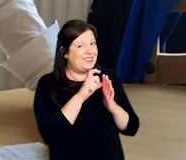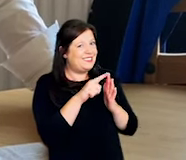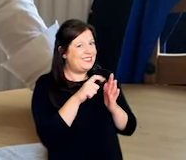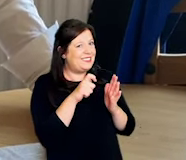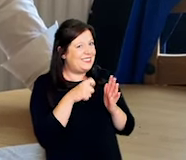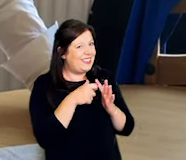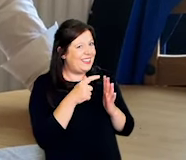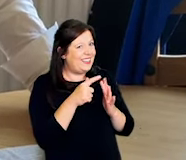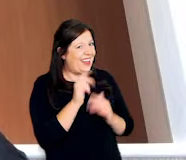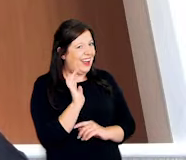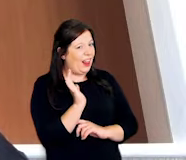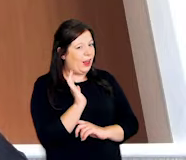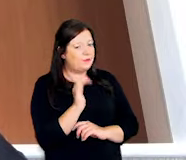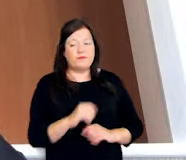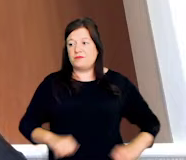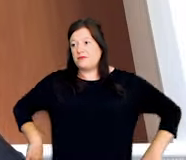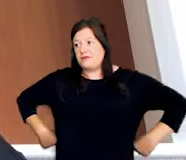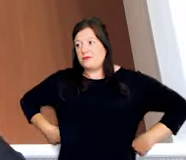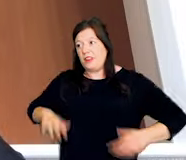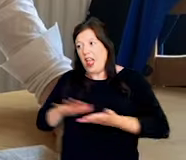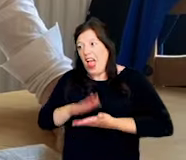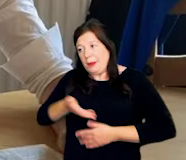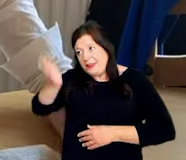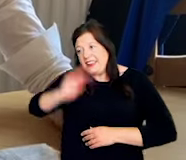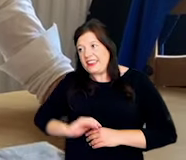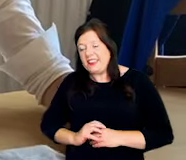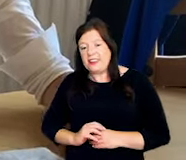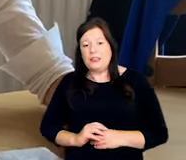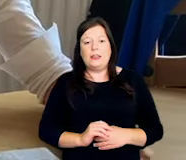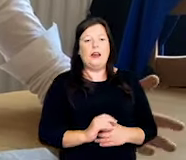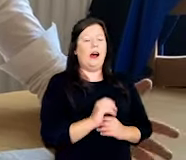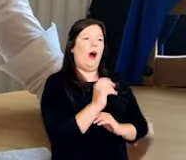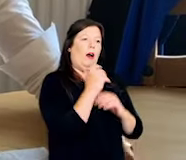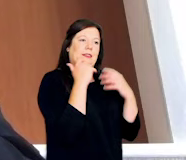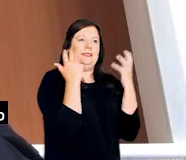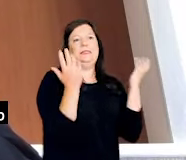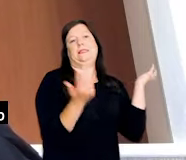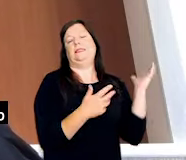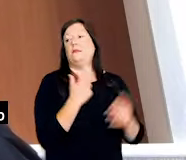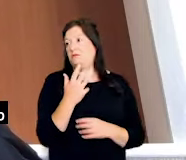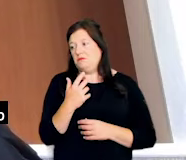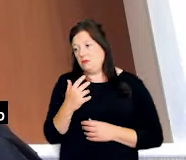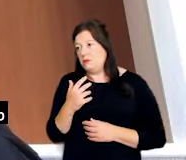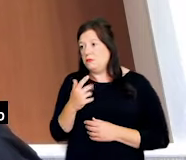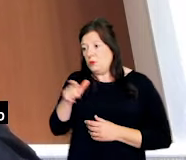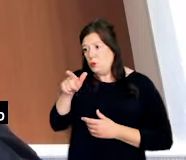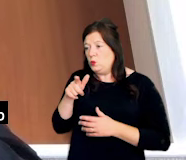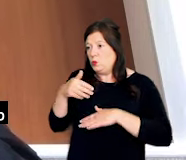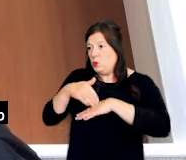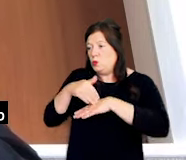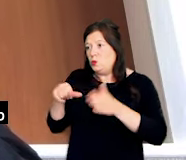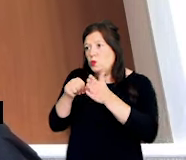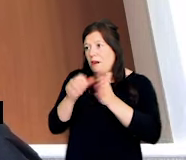Hello, Dickie. We're not happy, Mungo. Yes, well... We're going to have to clear this mess